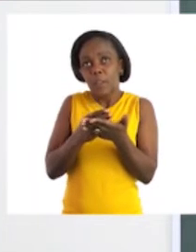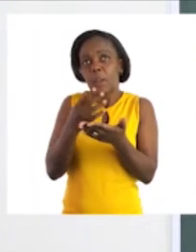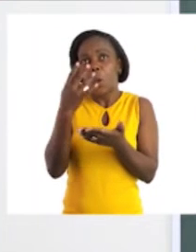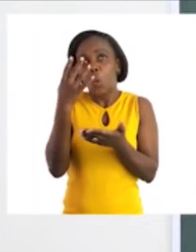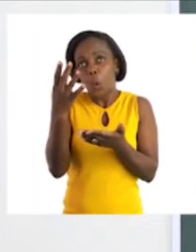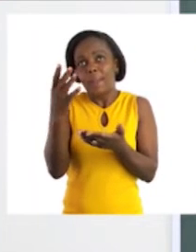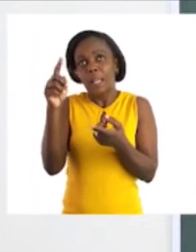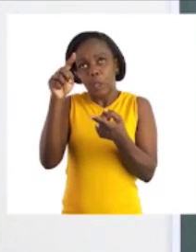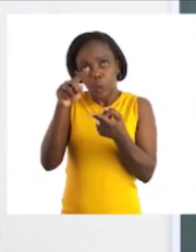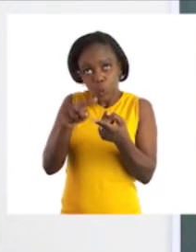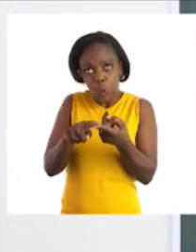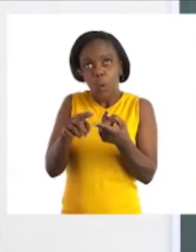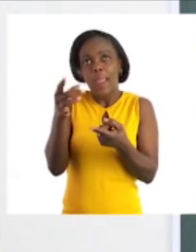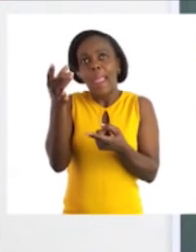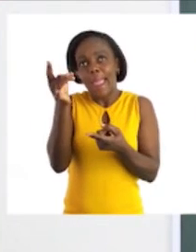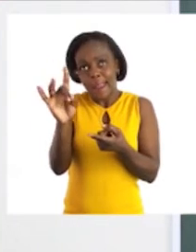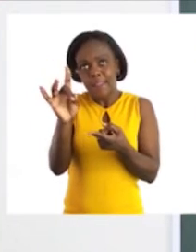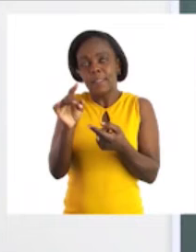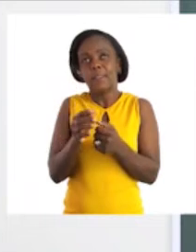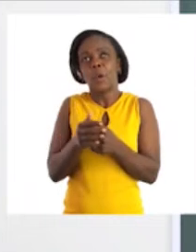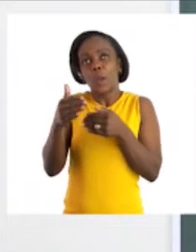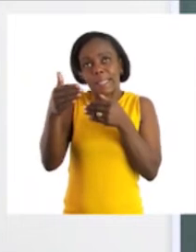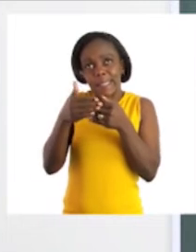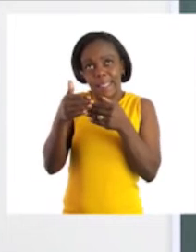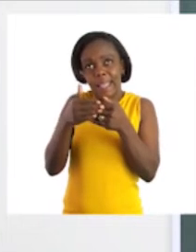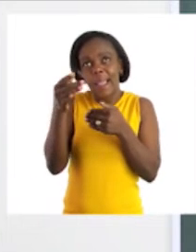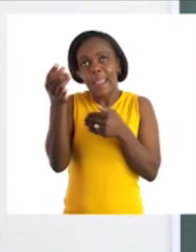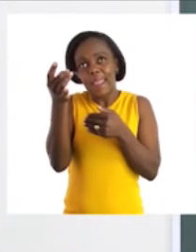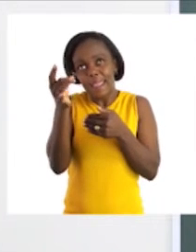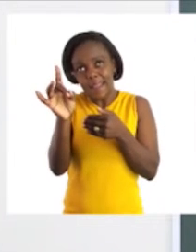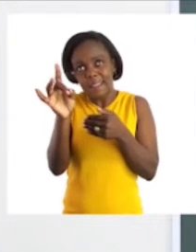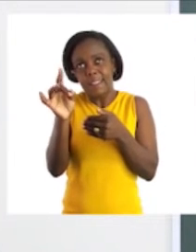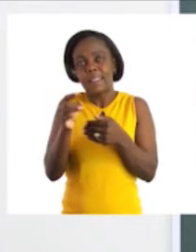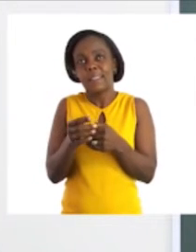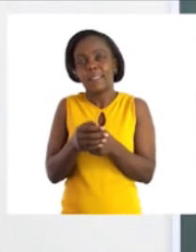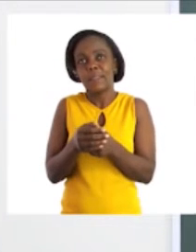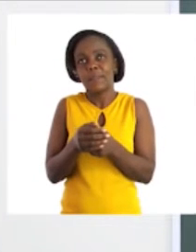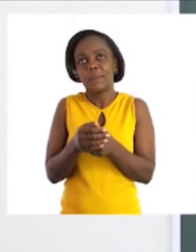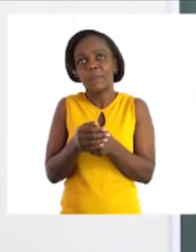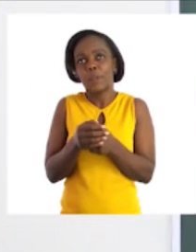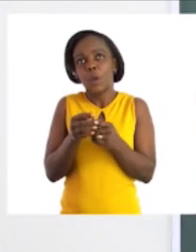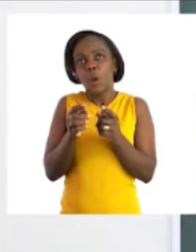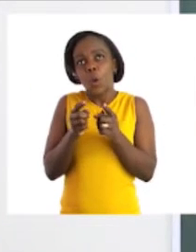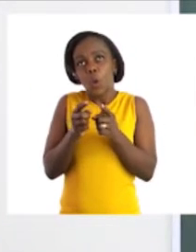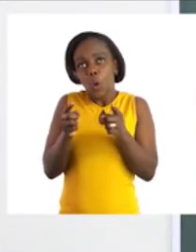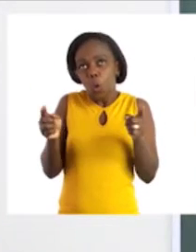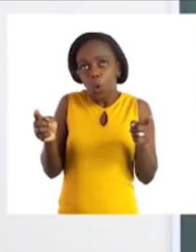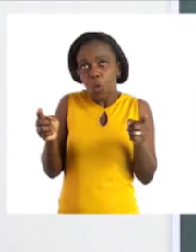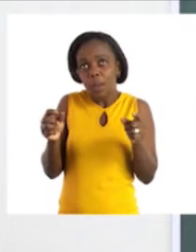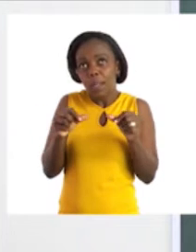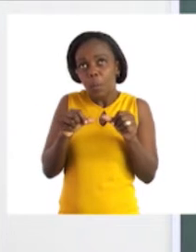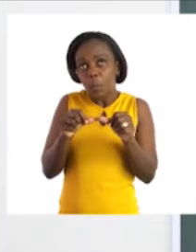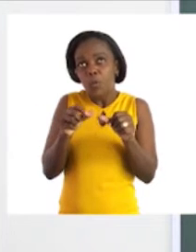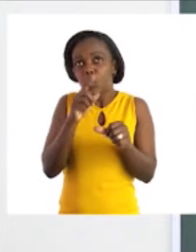the 8. Little by little, we will be at 8 o'clock. Because when the long one will come to 9 there, then